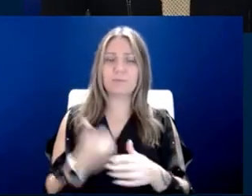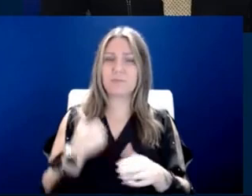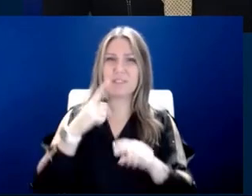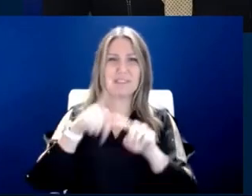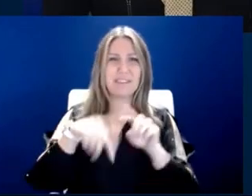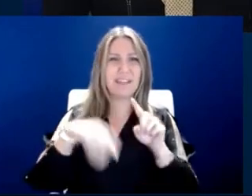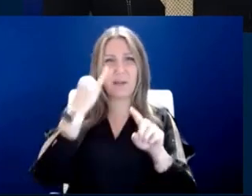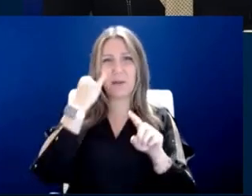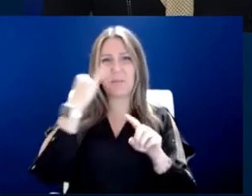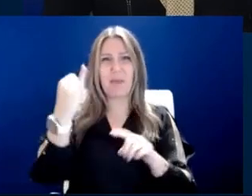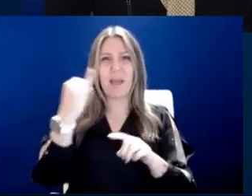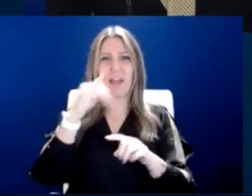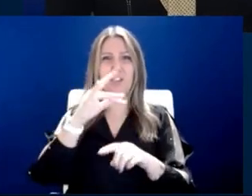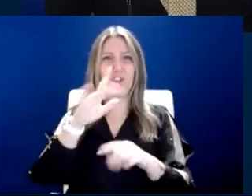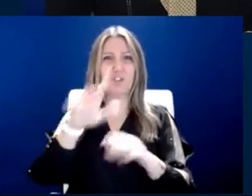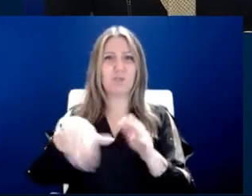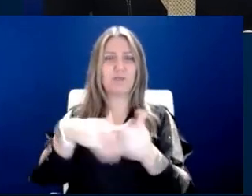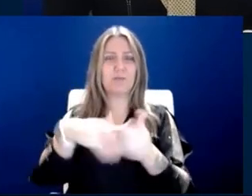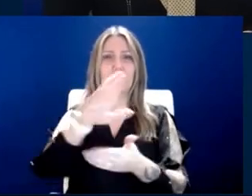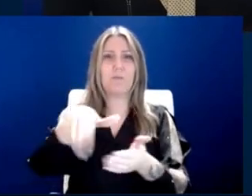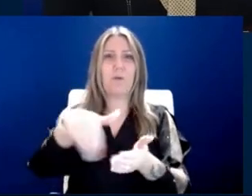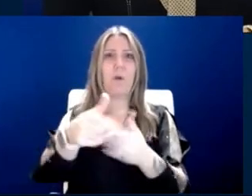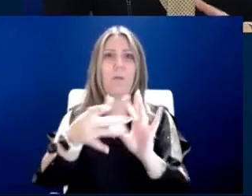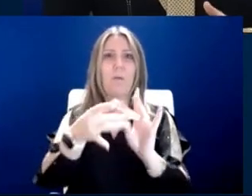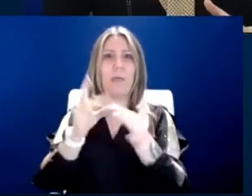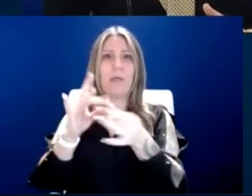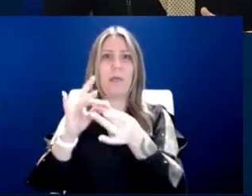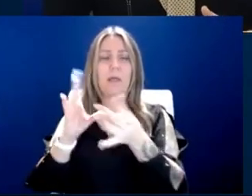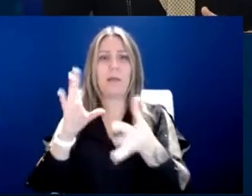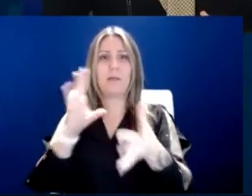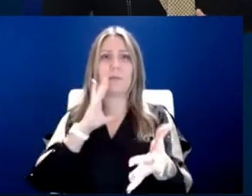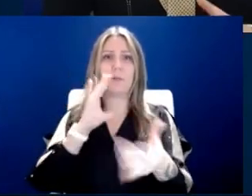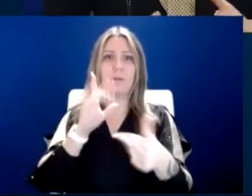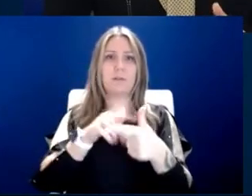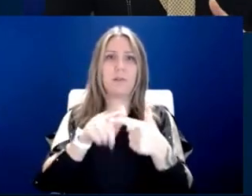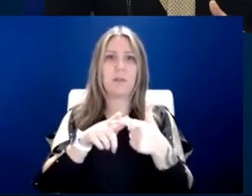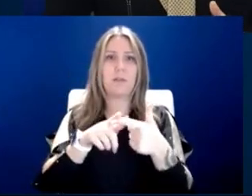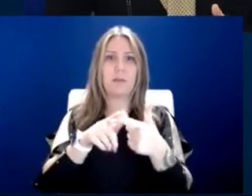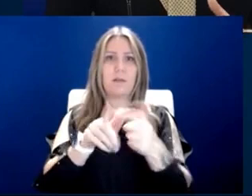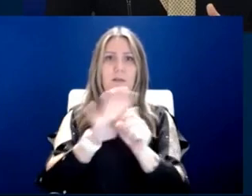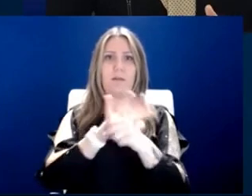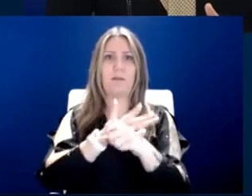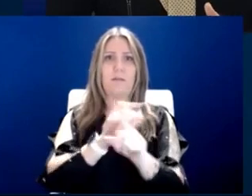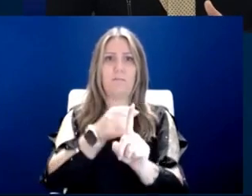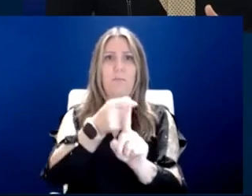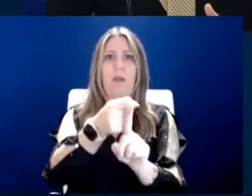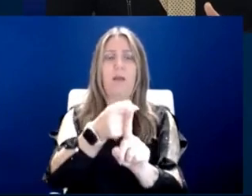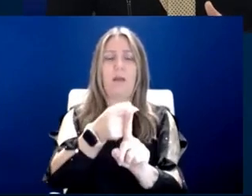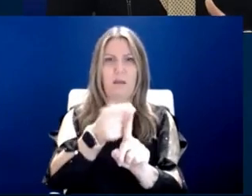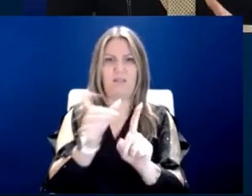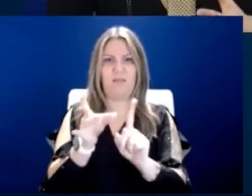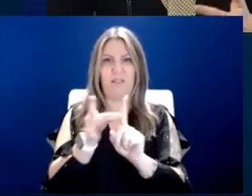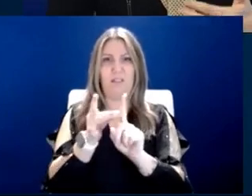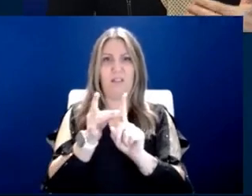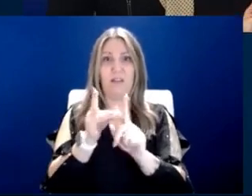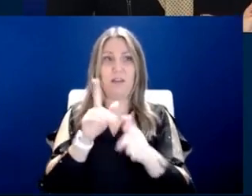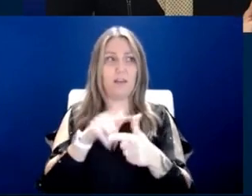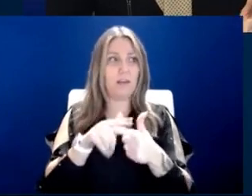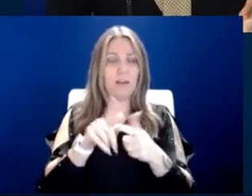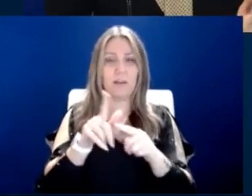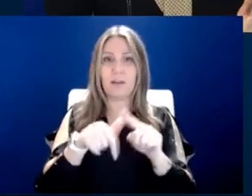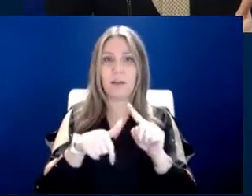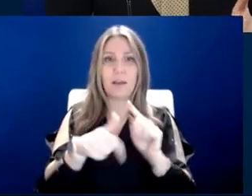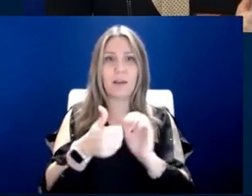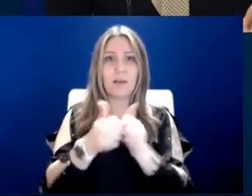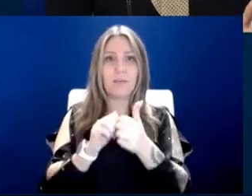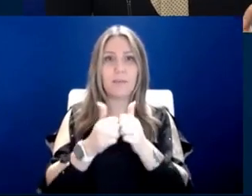my Olympic dream and then having this pandemic, getting struck with COVID and not being able to compete. Take us inside the mind of what an